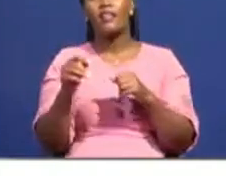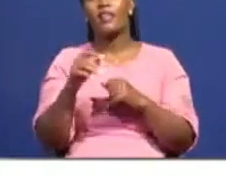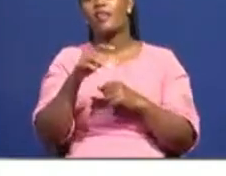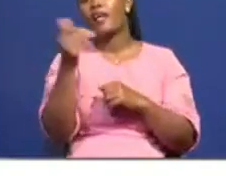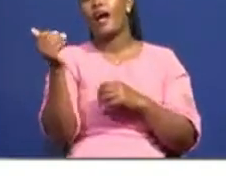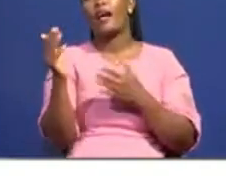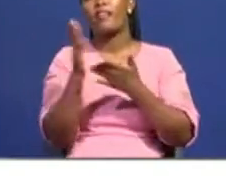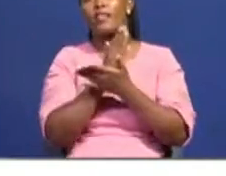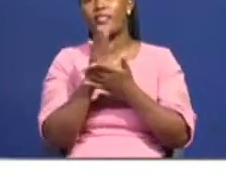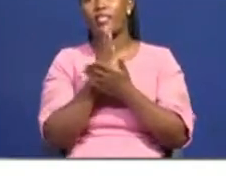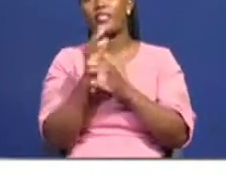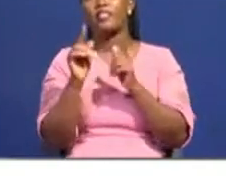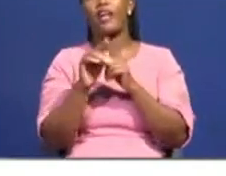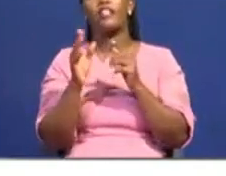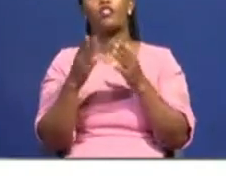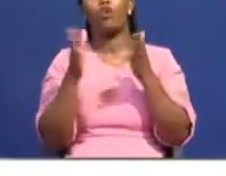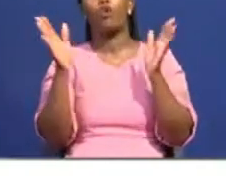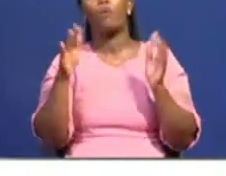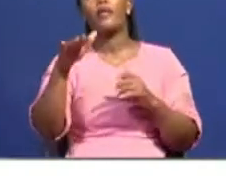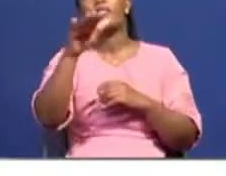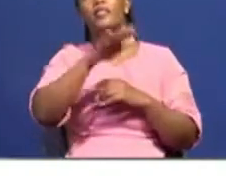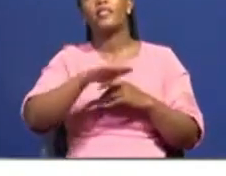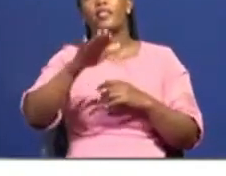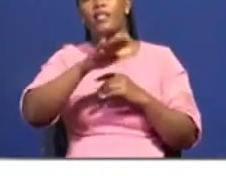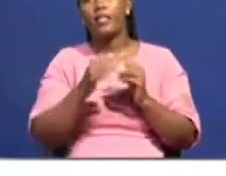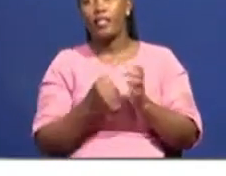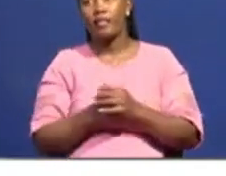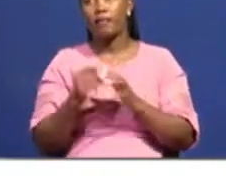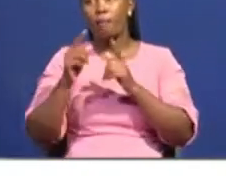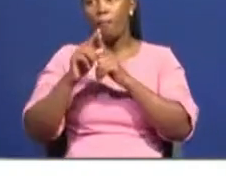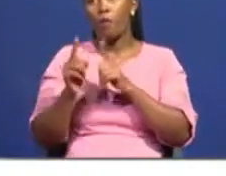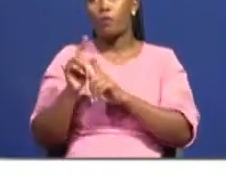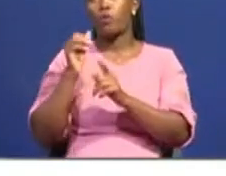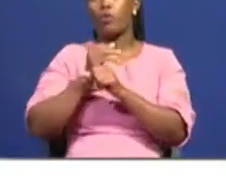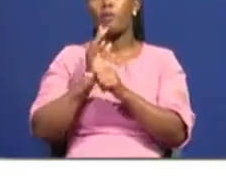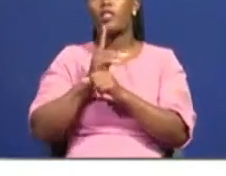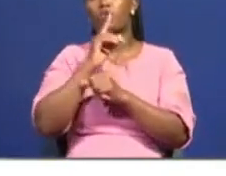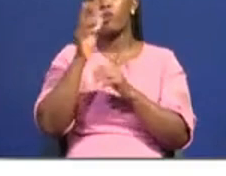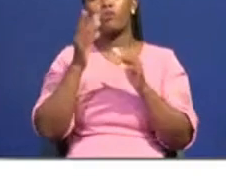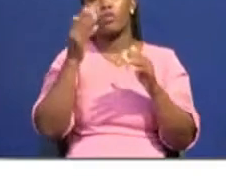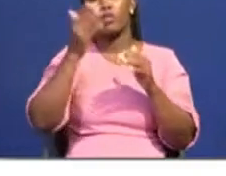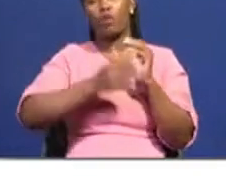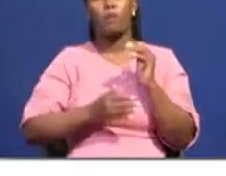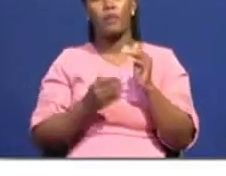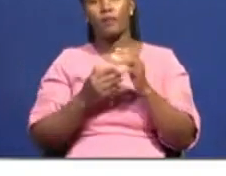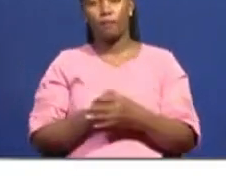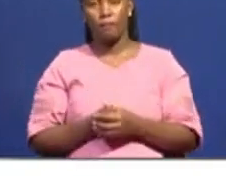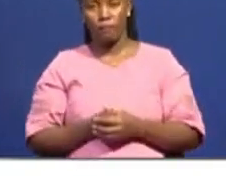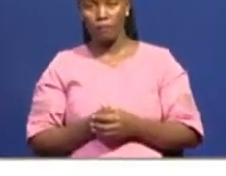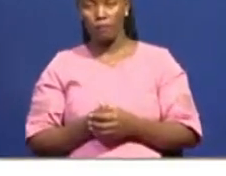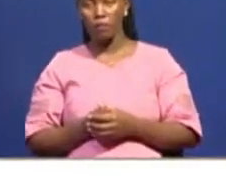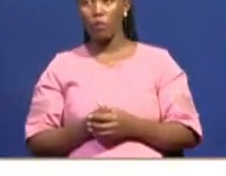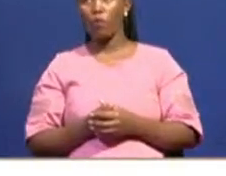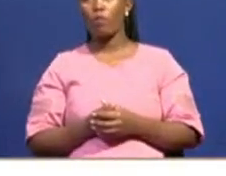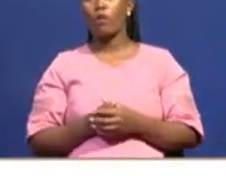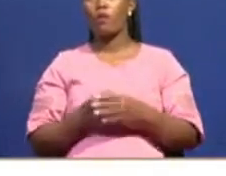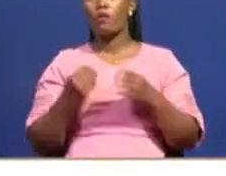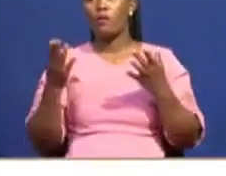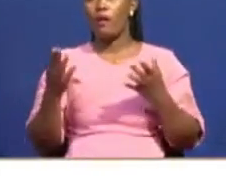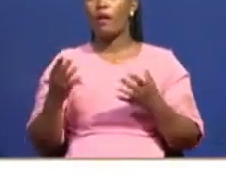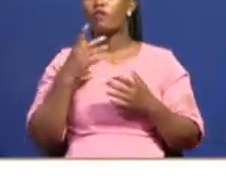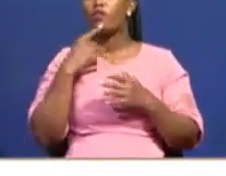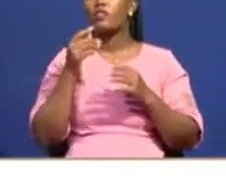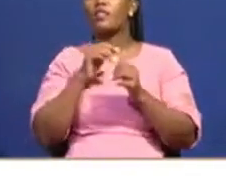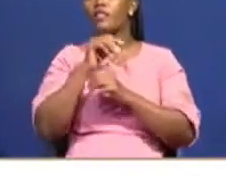actually changing, restoring our lands and stopping desertification. Interesting, because he mentions the